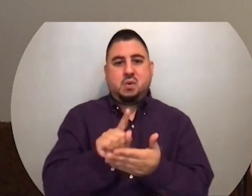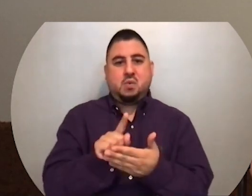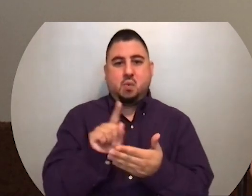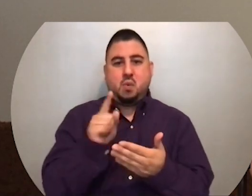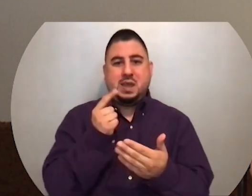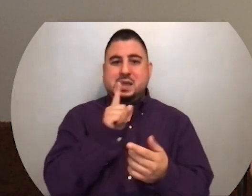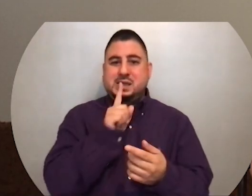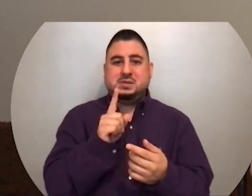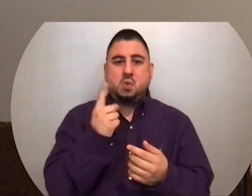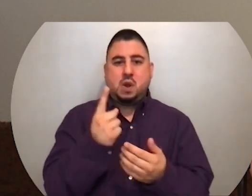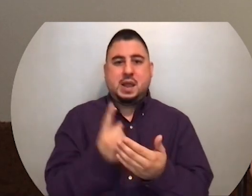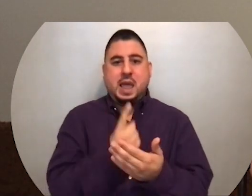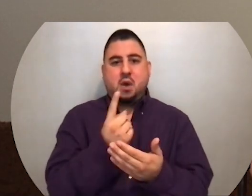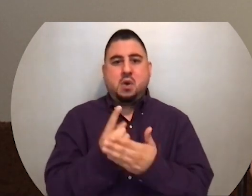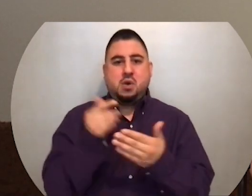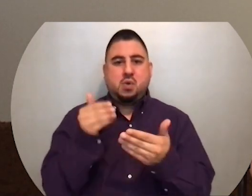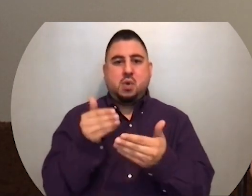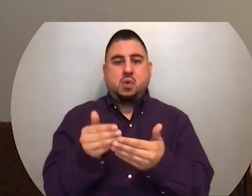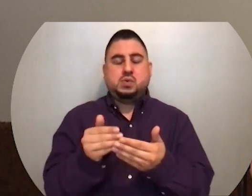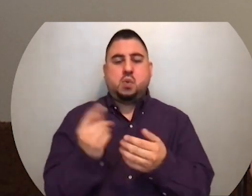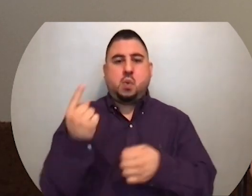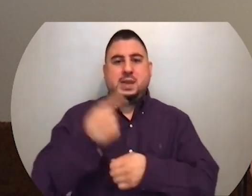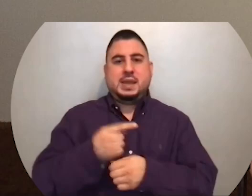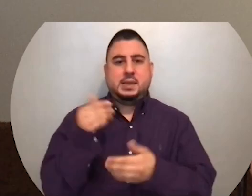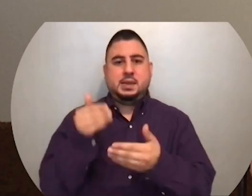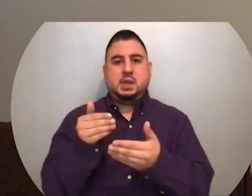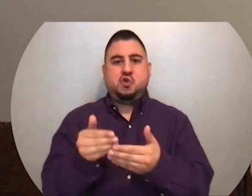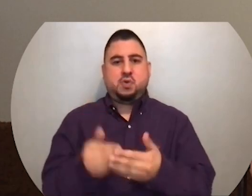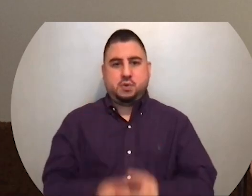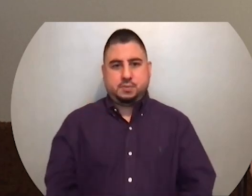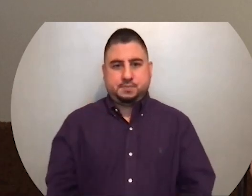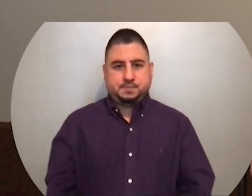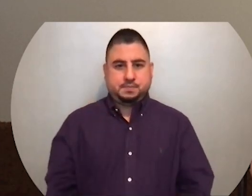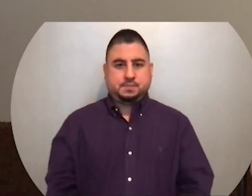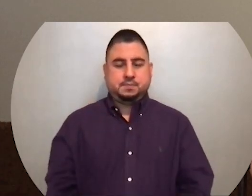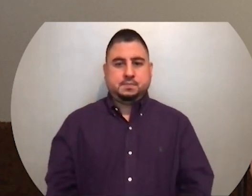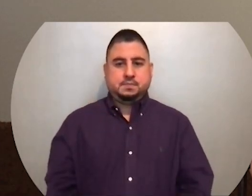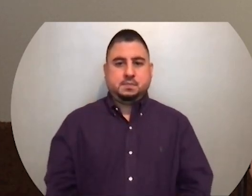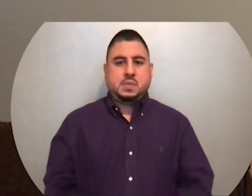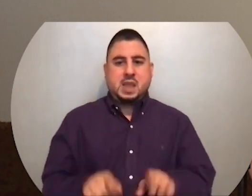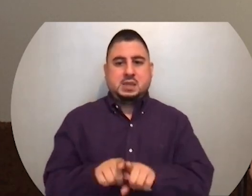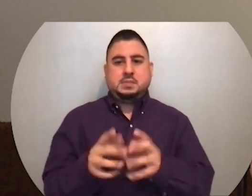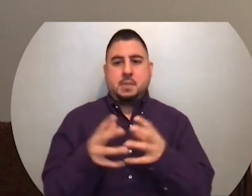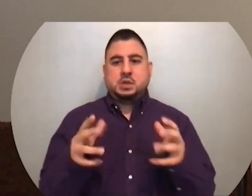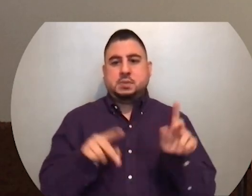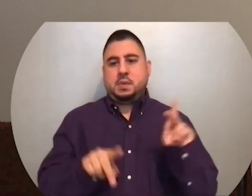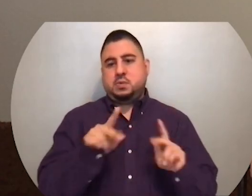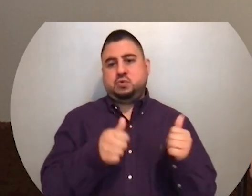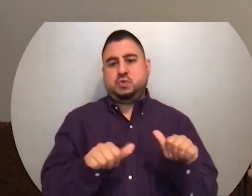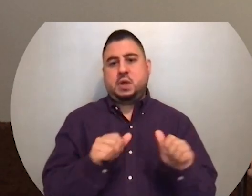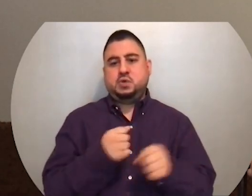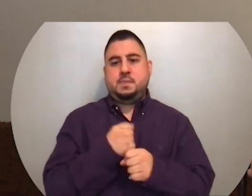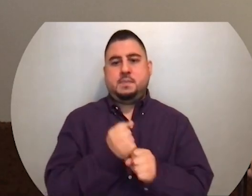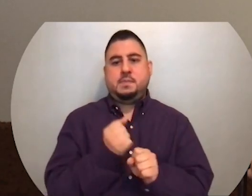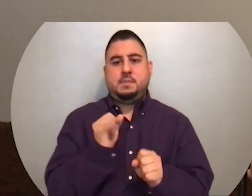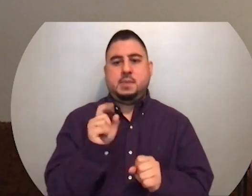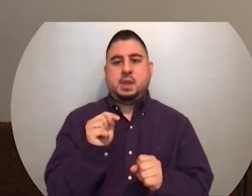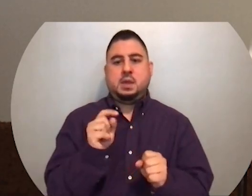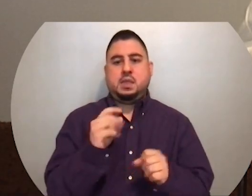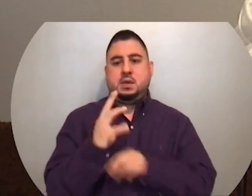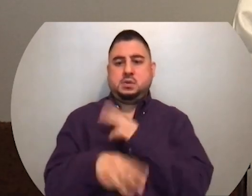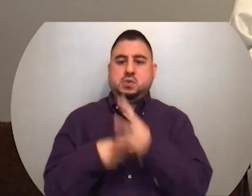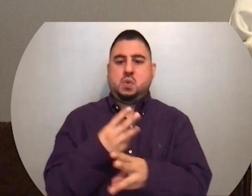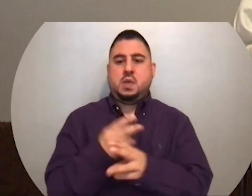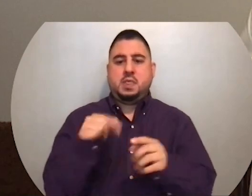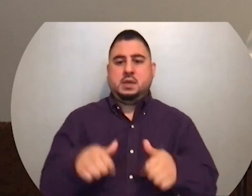closer, one day nearer. And as much as people try to make it so, this world,